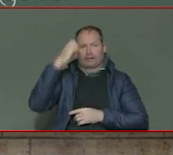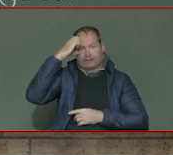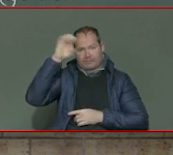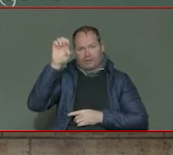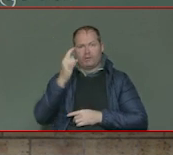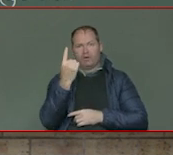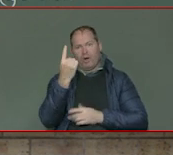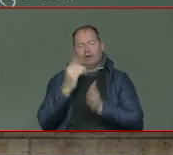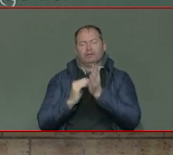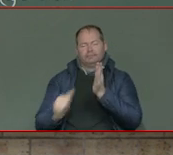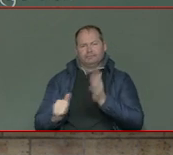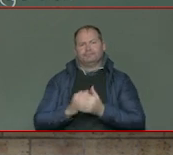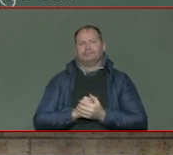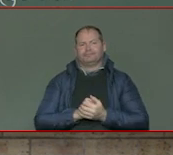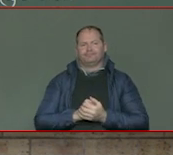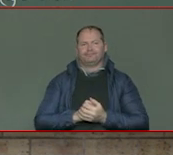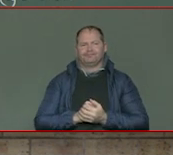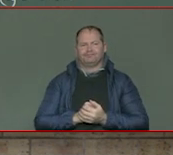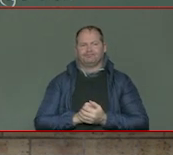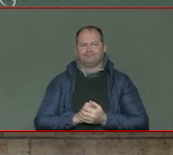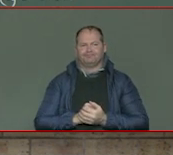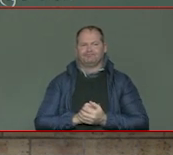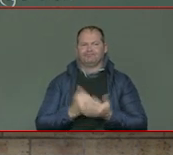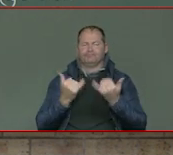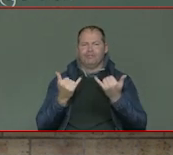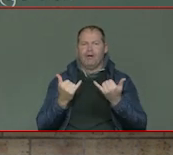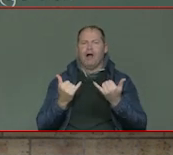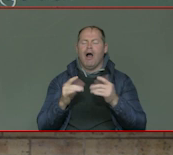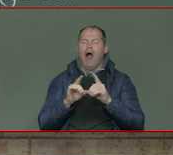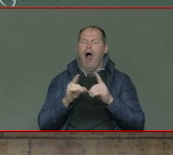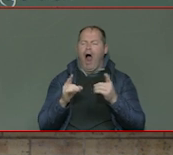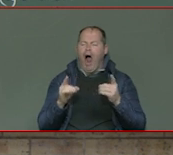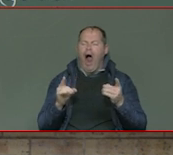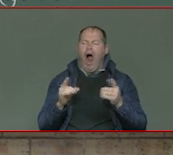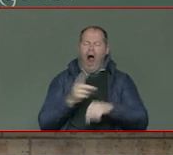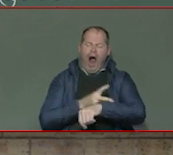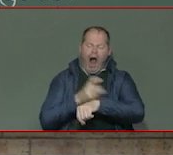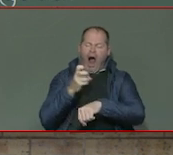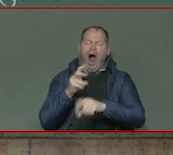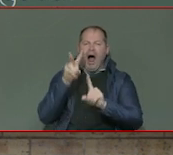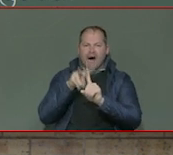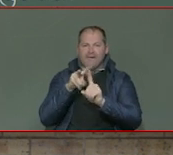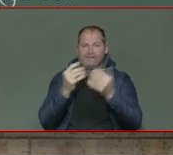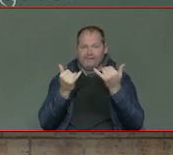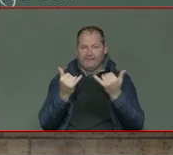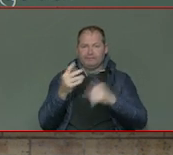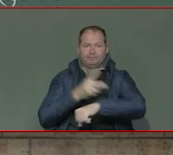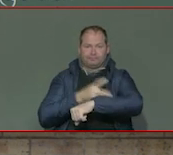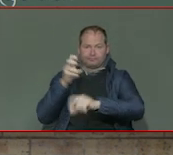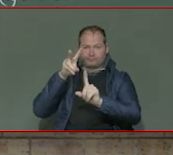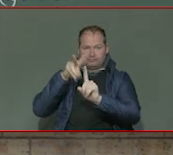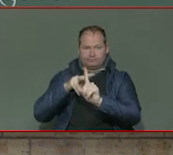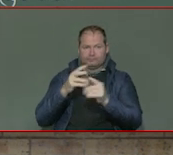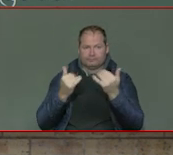Now, I say, I've got to find the derivative of that. So I say exponent times coefficient is